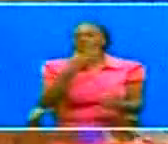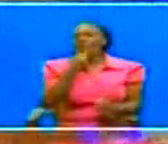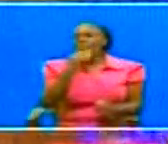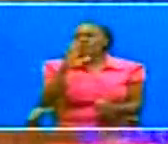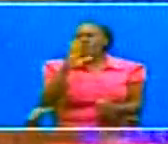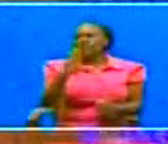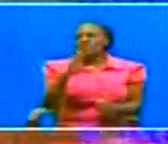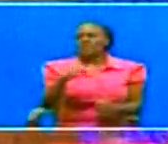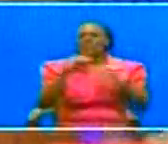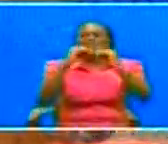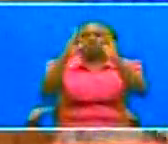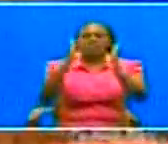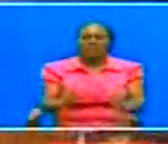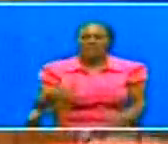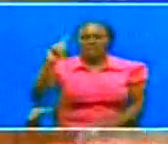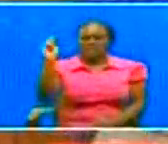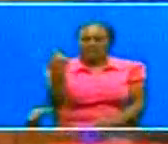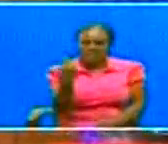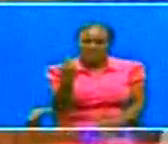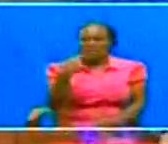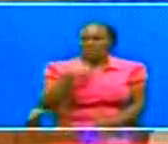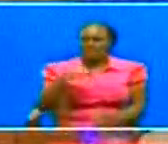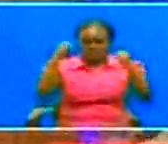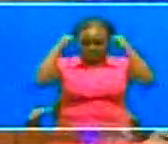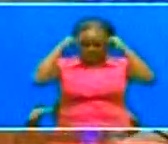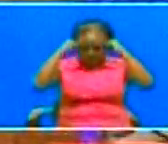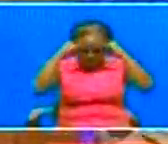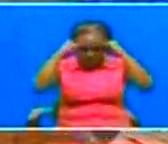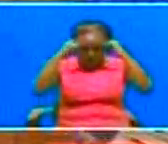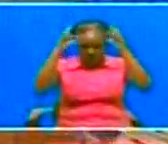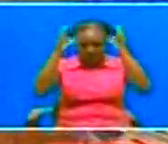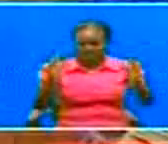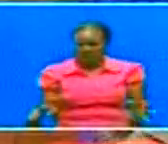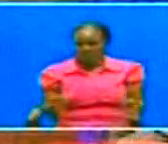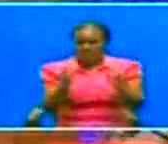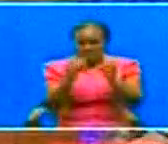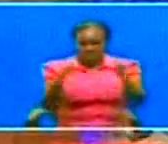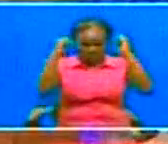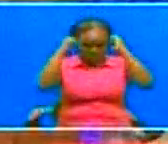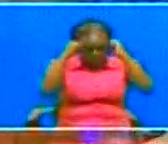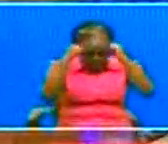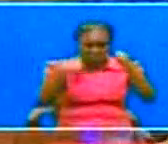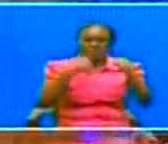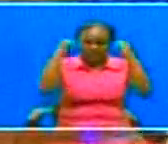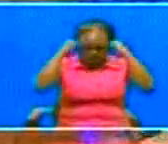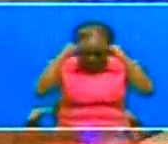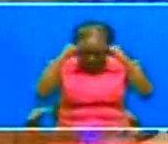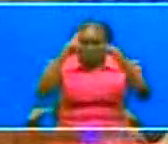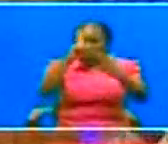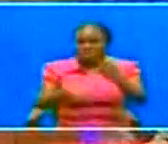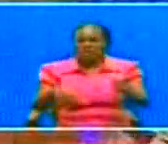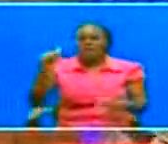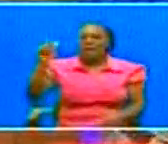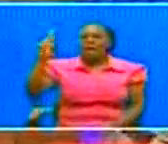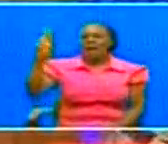the biggest educator in Kenya, how can you not? So I decided to study, and I said, well, if I'm studying, I'm studying what I love, which is acting,